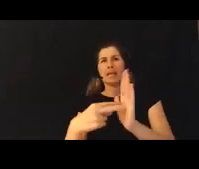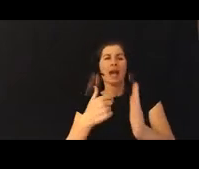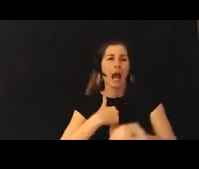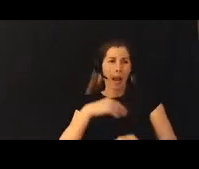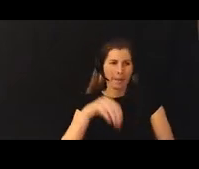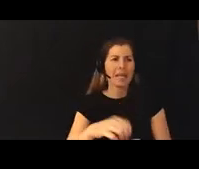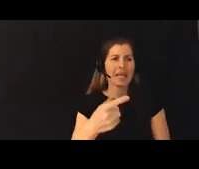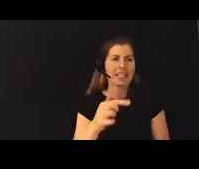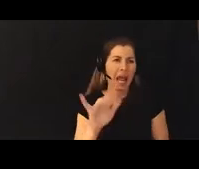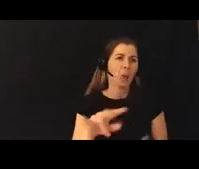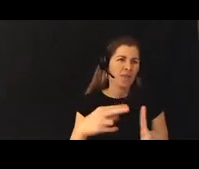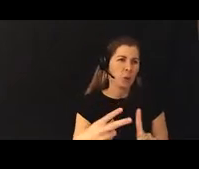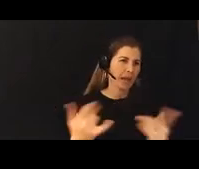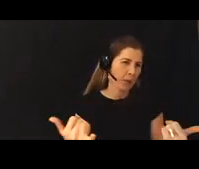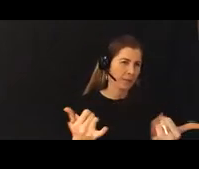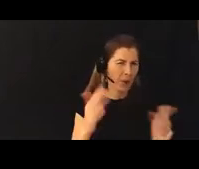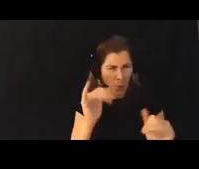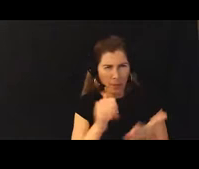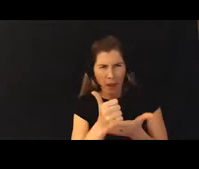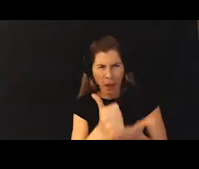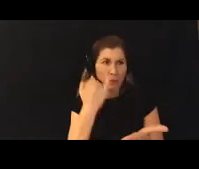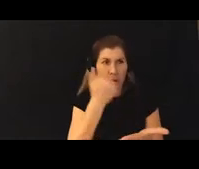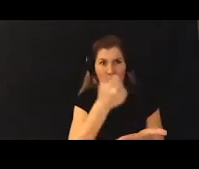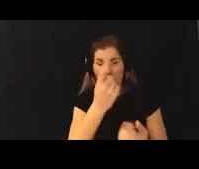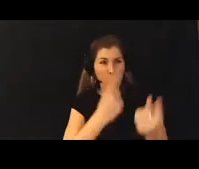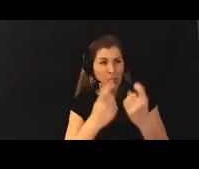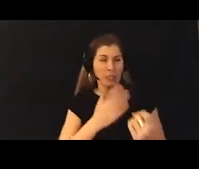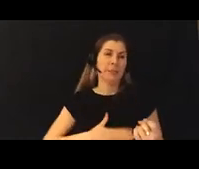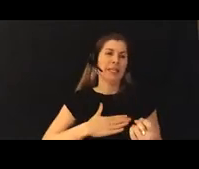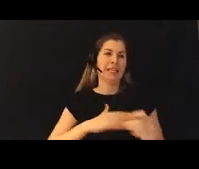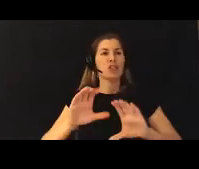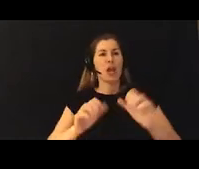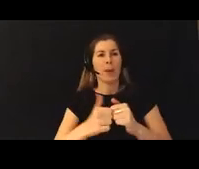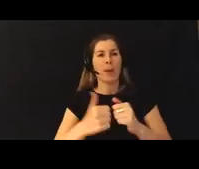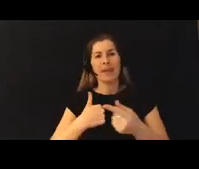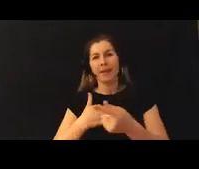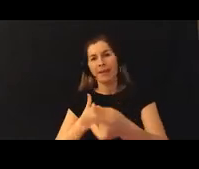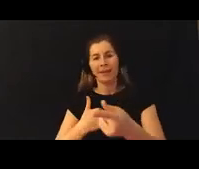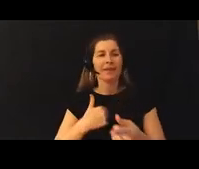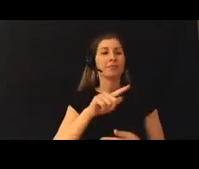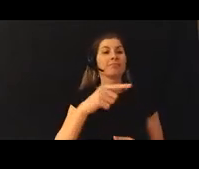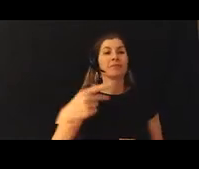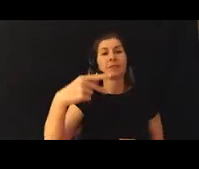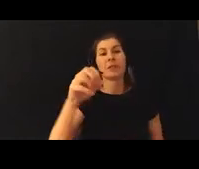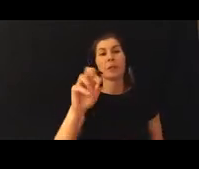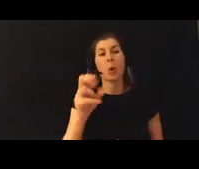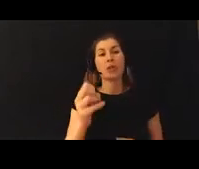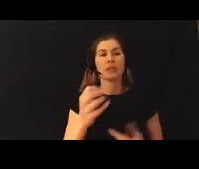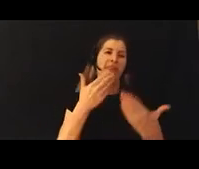what you're in. So I hope that helps. Chat me with any questions. With that, I want to pass it back to Portia. Thanks, everyone.